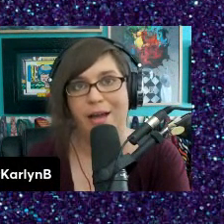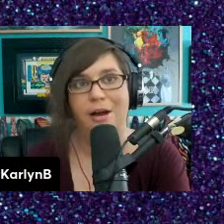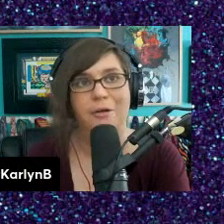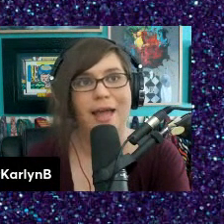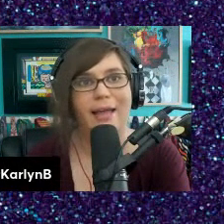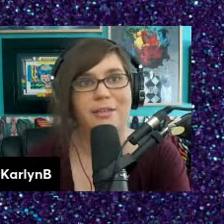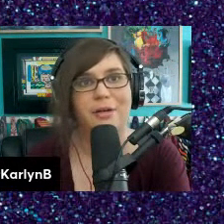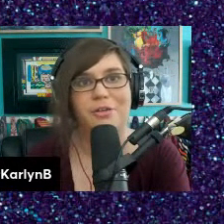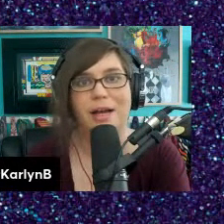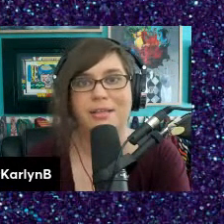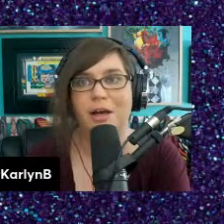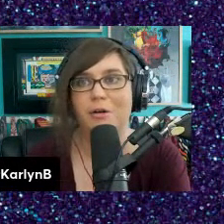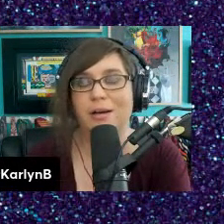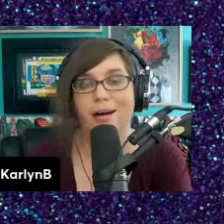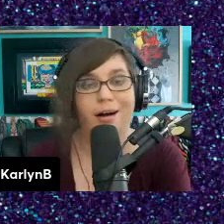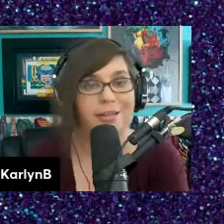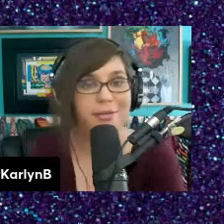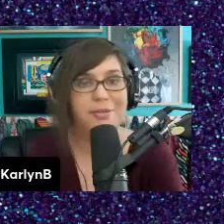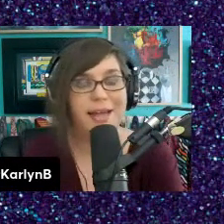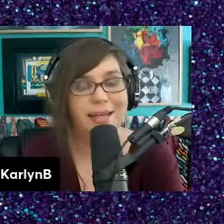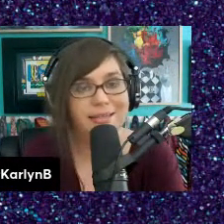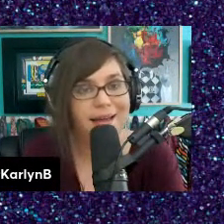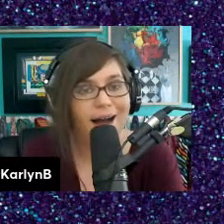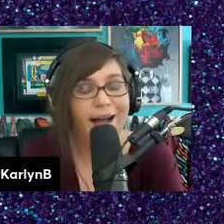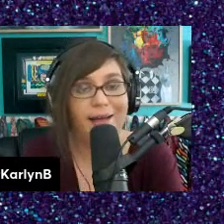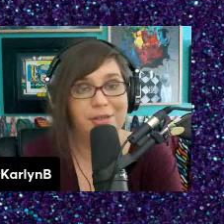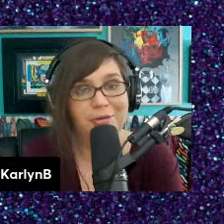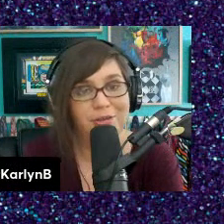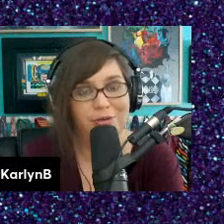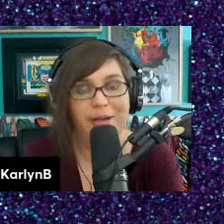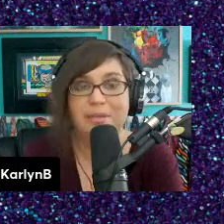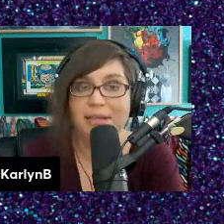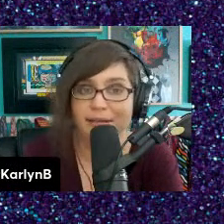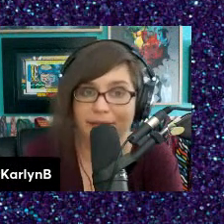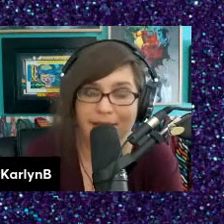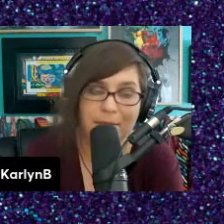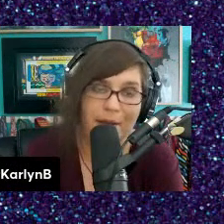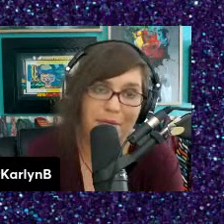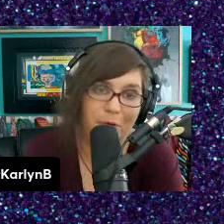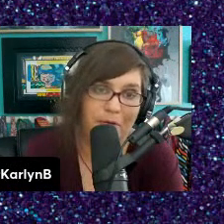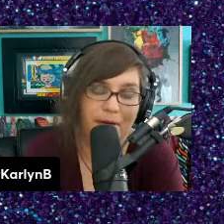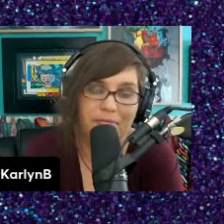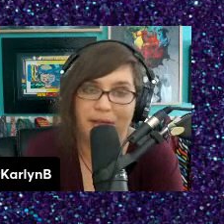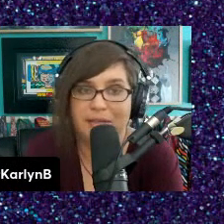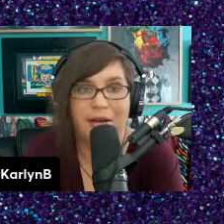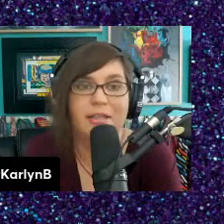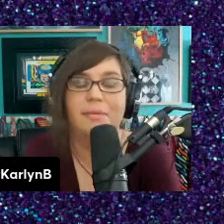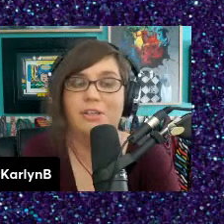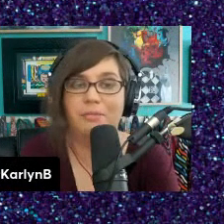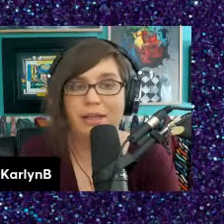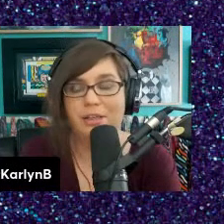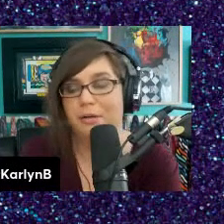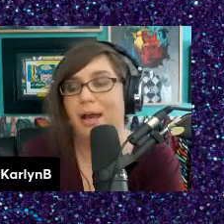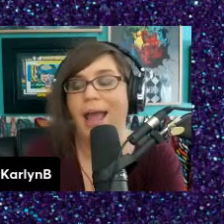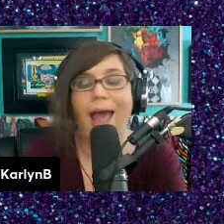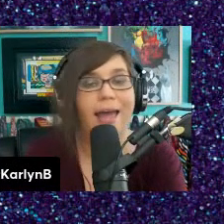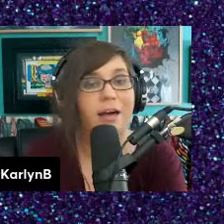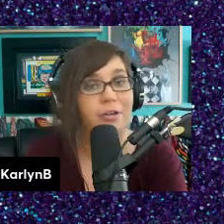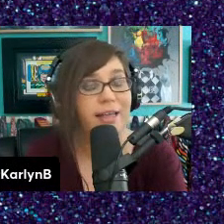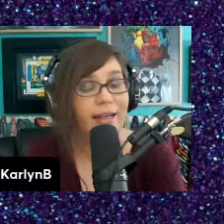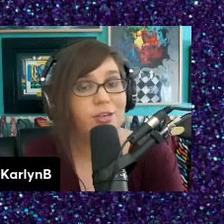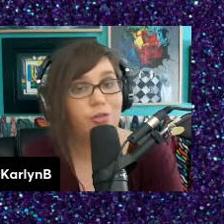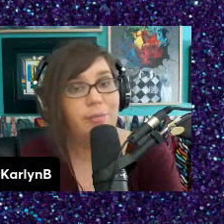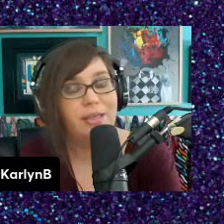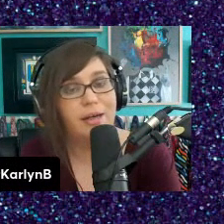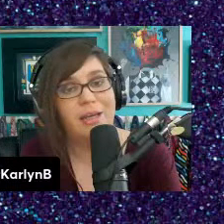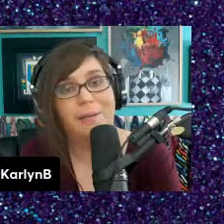theory. Okay, so as you guys know, on Tuesdays, I have two streams, at least, maybe more if I'm feeling saucy, but generally two. And our